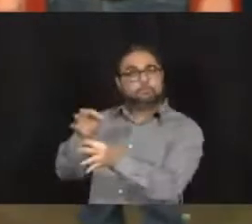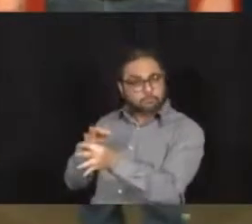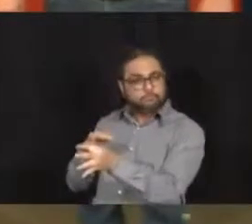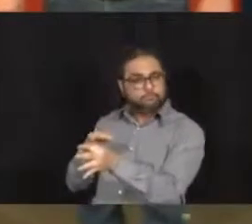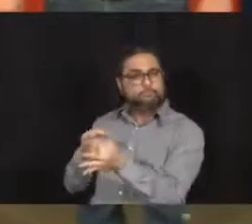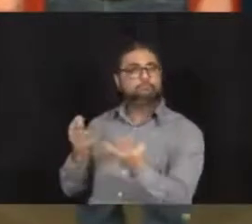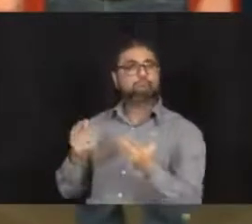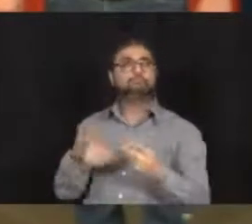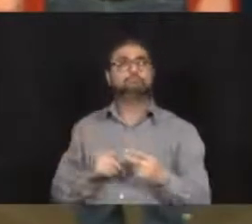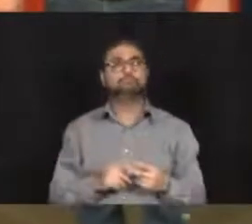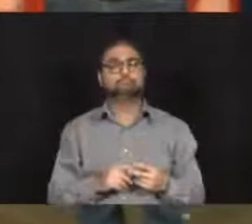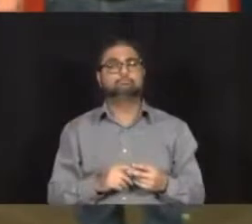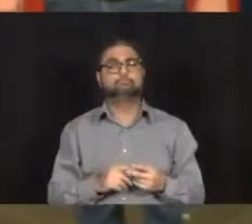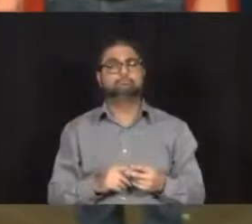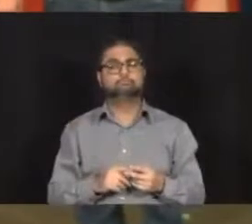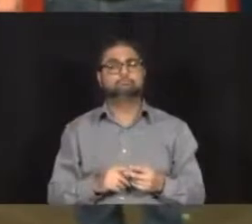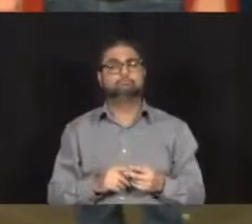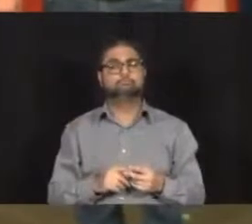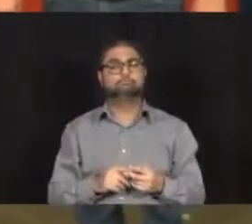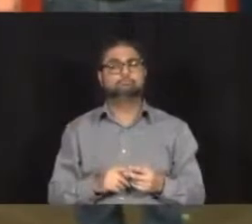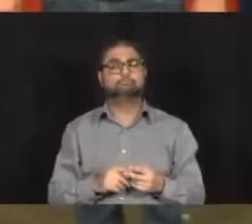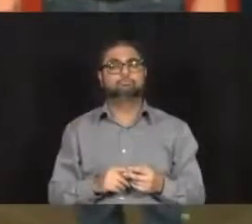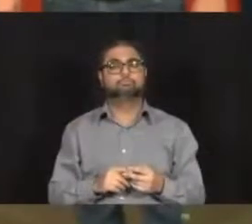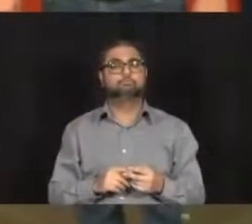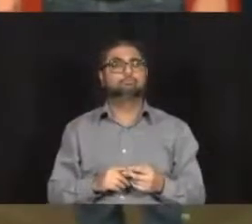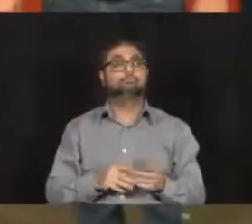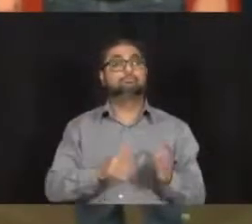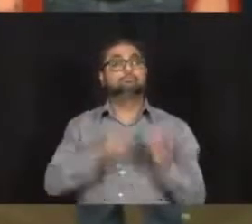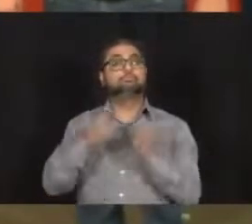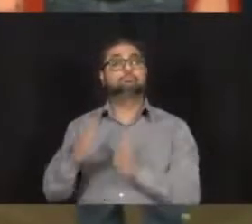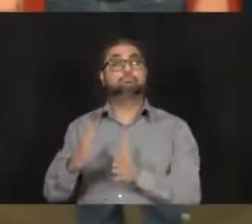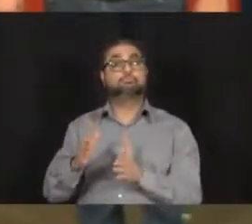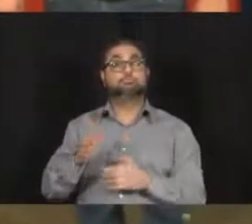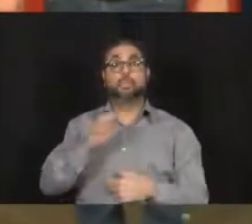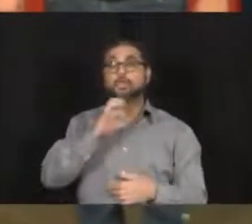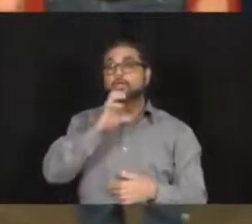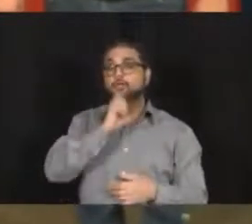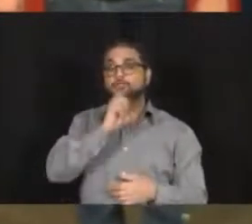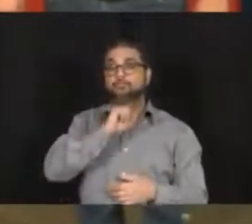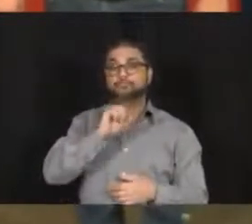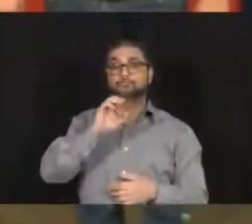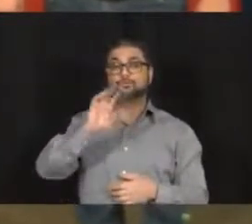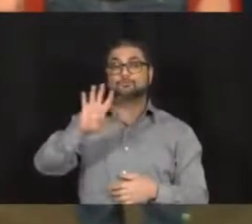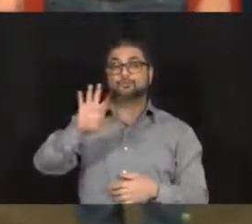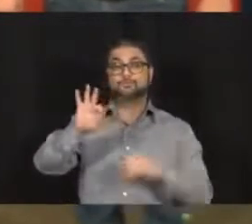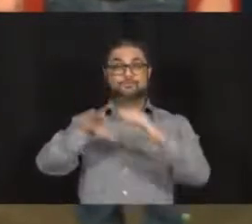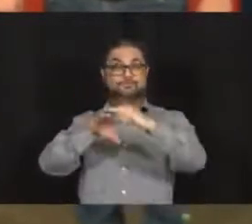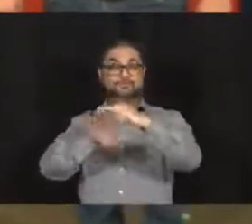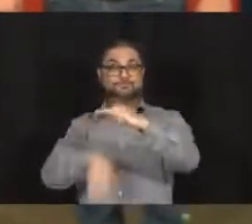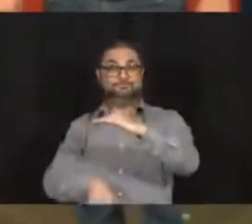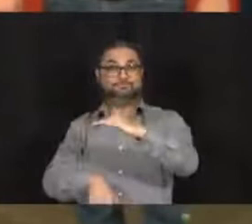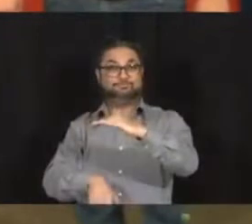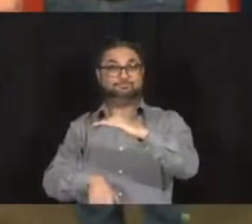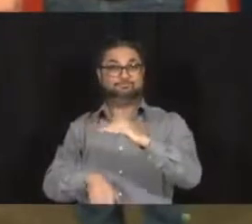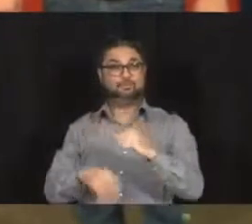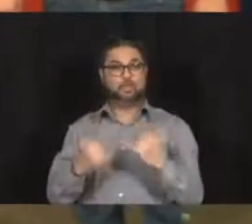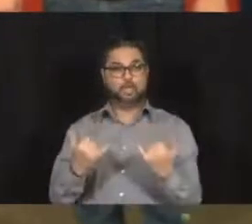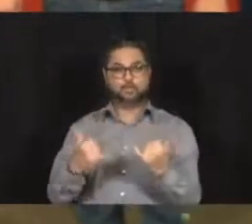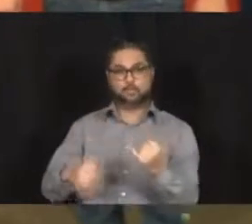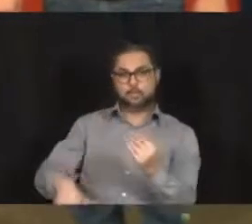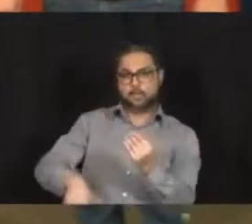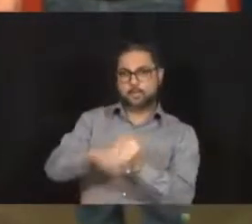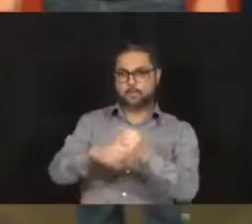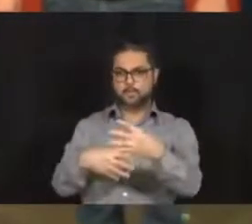In terms of dealing with young people, we have expanded the criteria of some of the symptoms for COVID